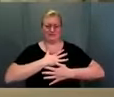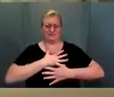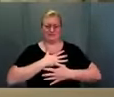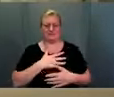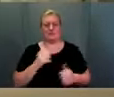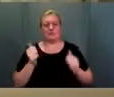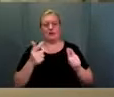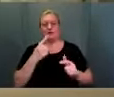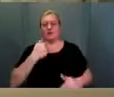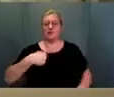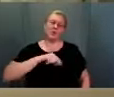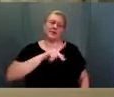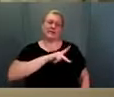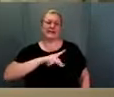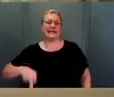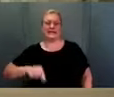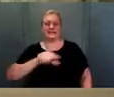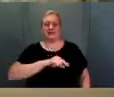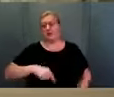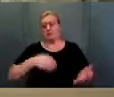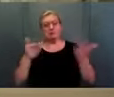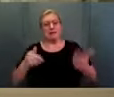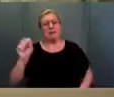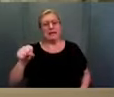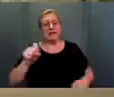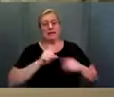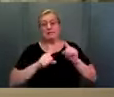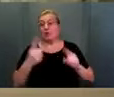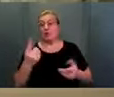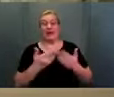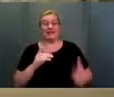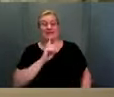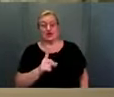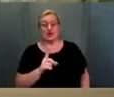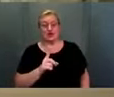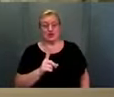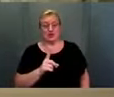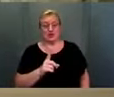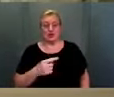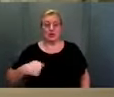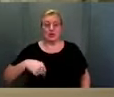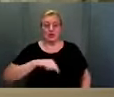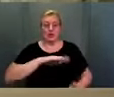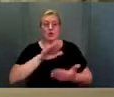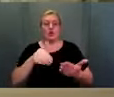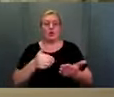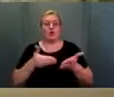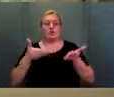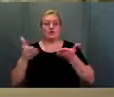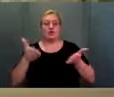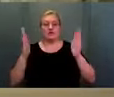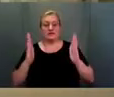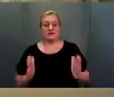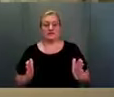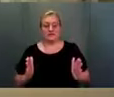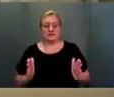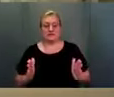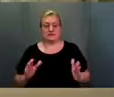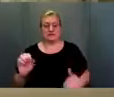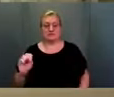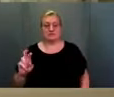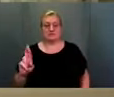say we're kings and queens, and maybe we are, but one thing for certain is that we are all servants.